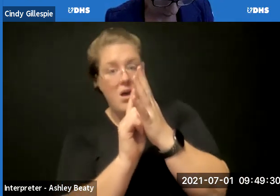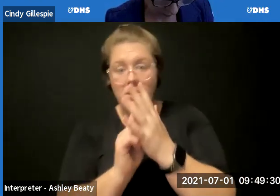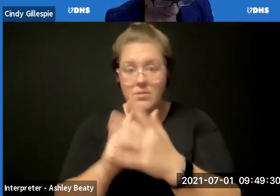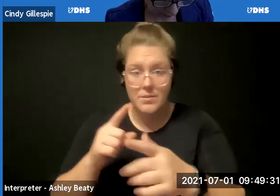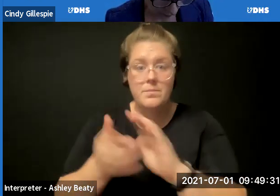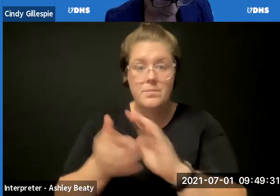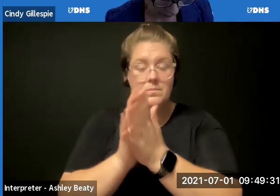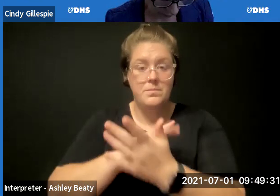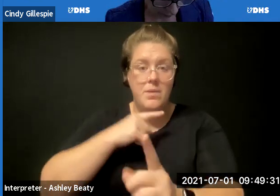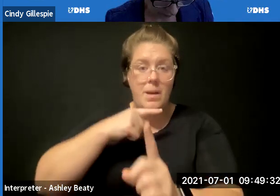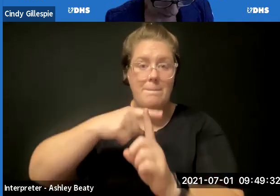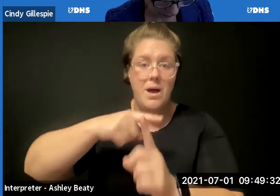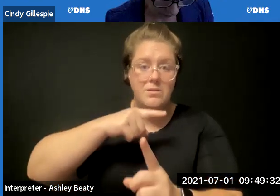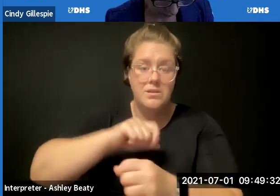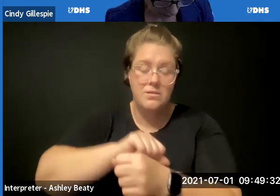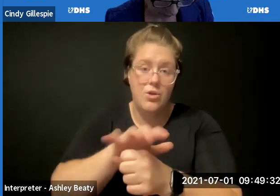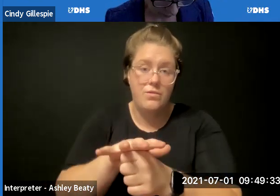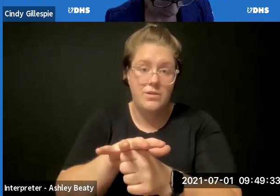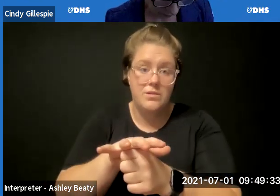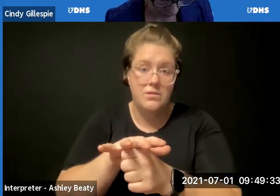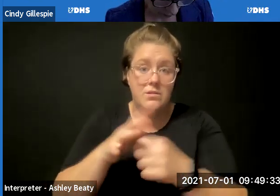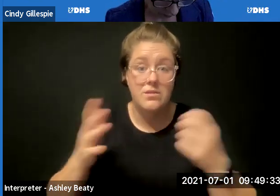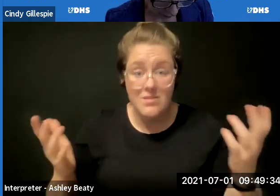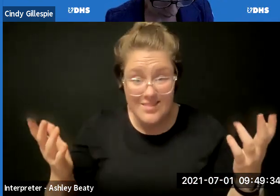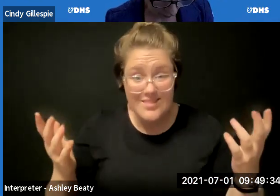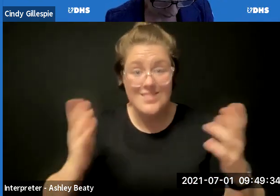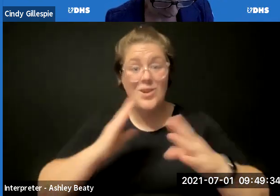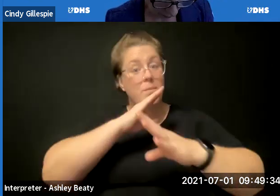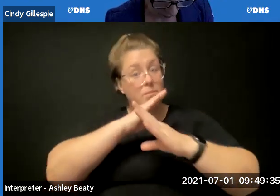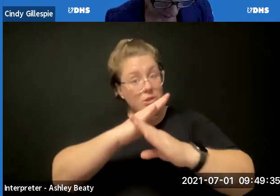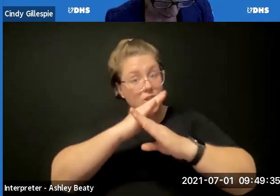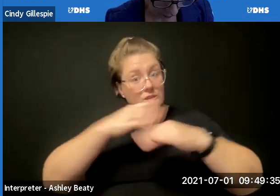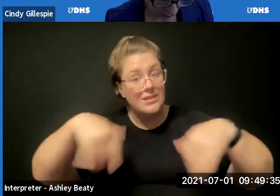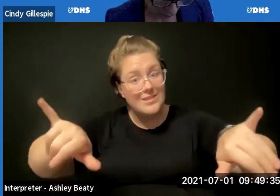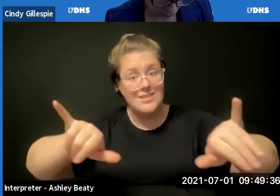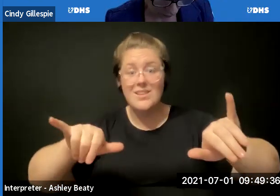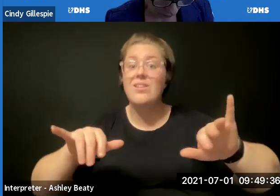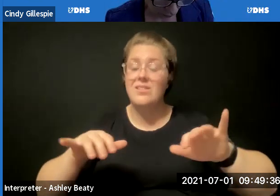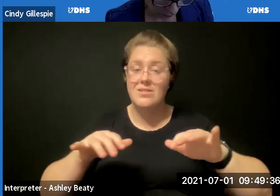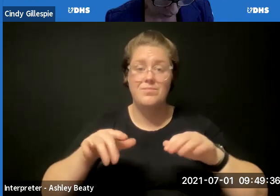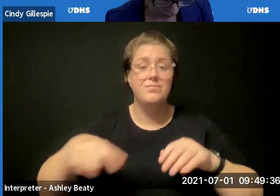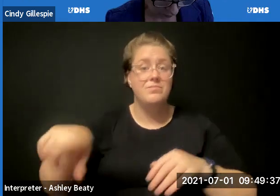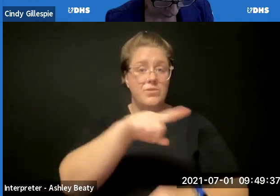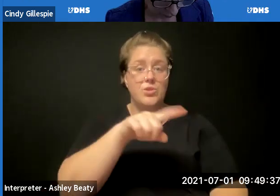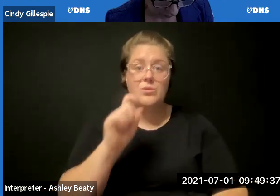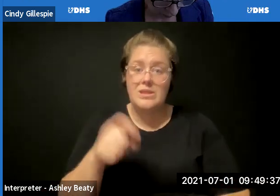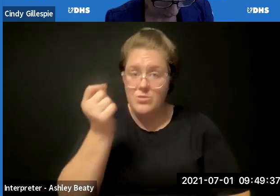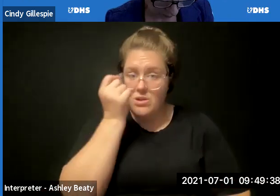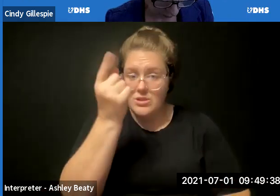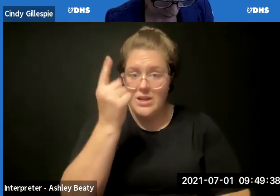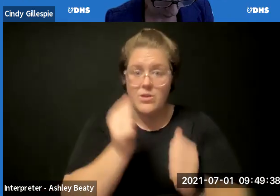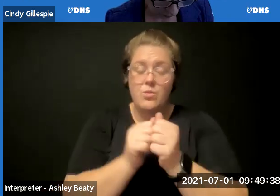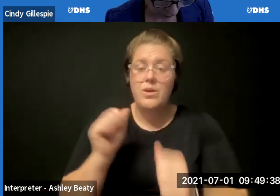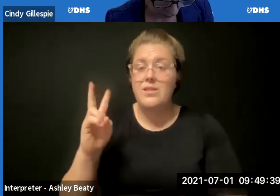COVID. So although the protections and everything are still there, you should be conscious of that. You need to understand that with these